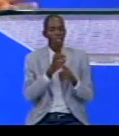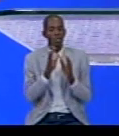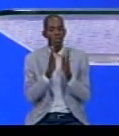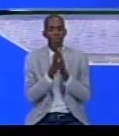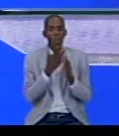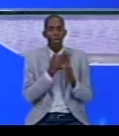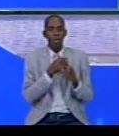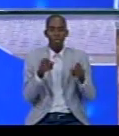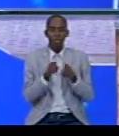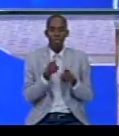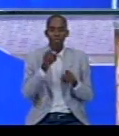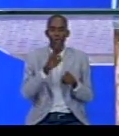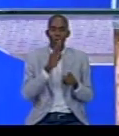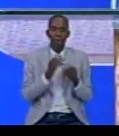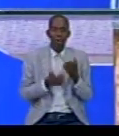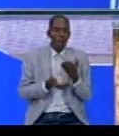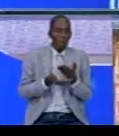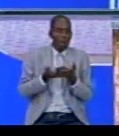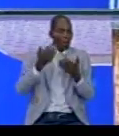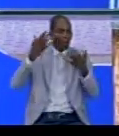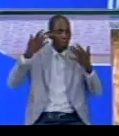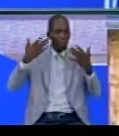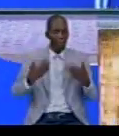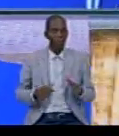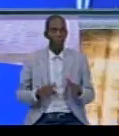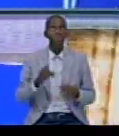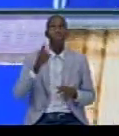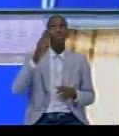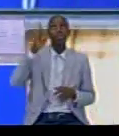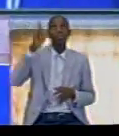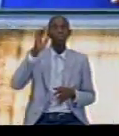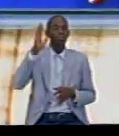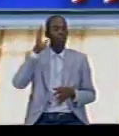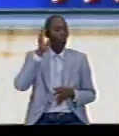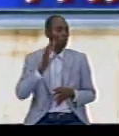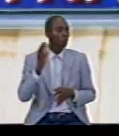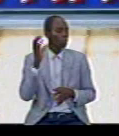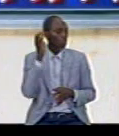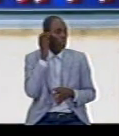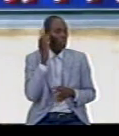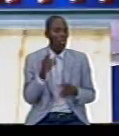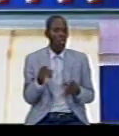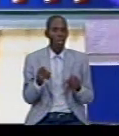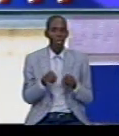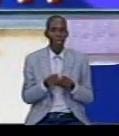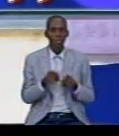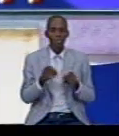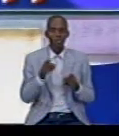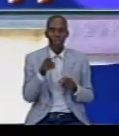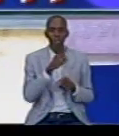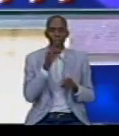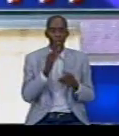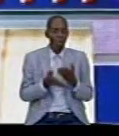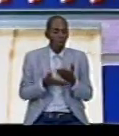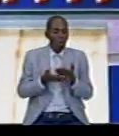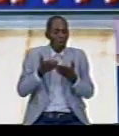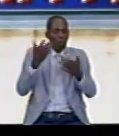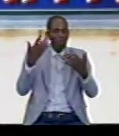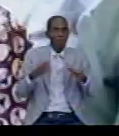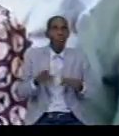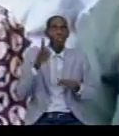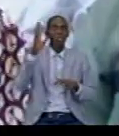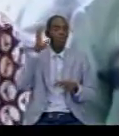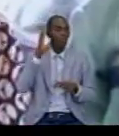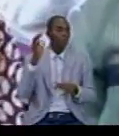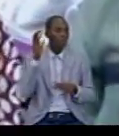are yet speaking, I will hear. While they are yet speaking, he will